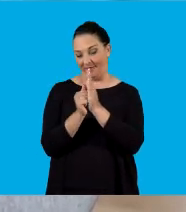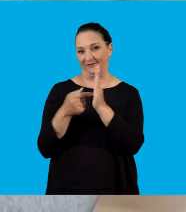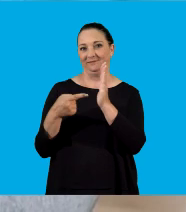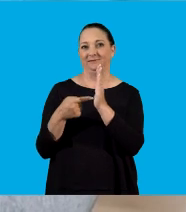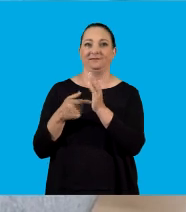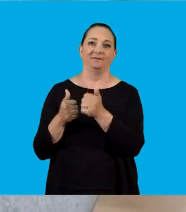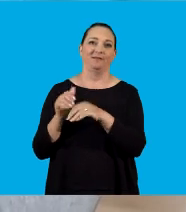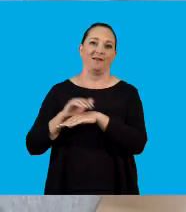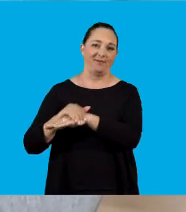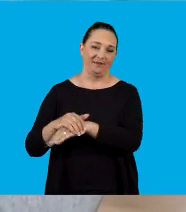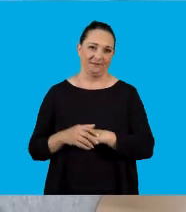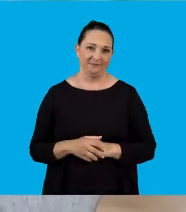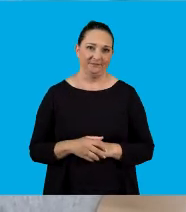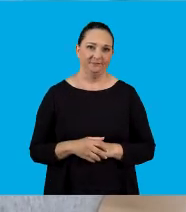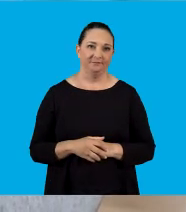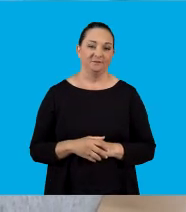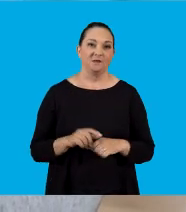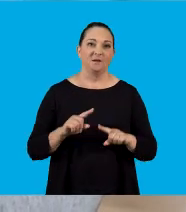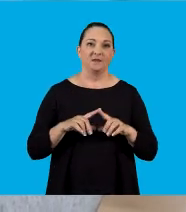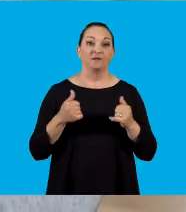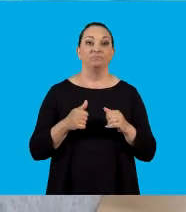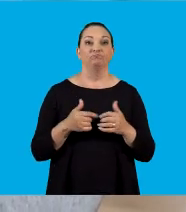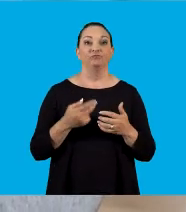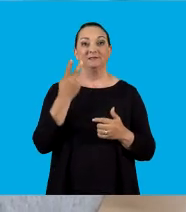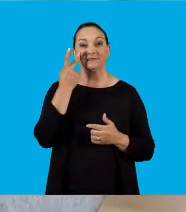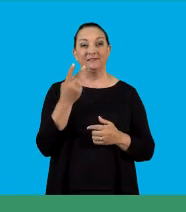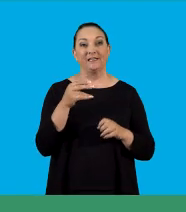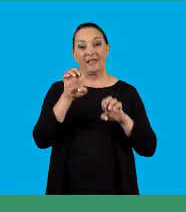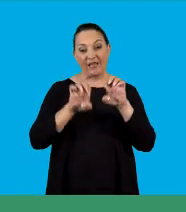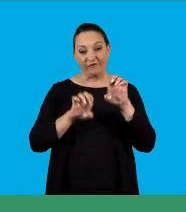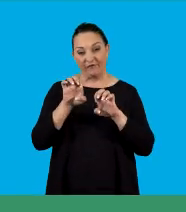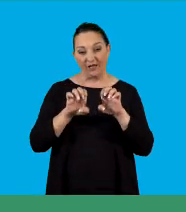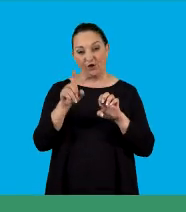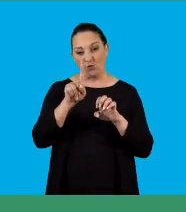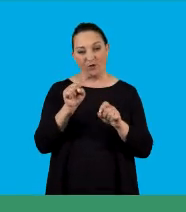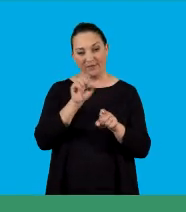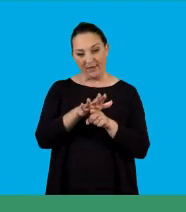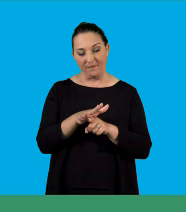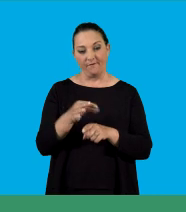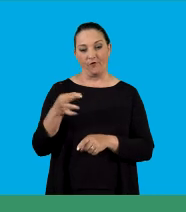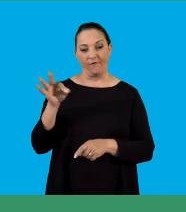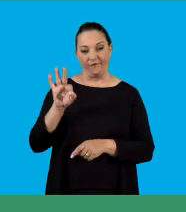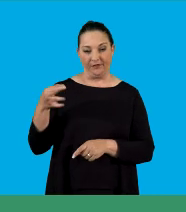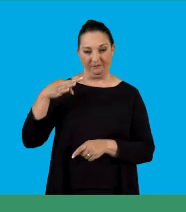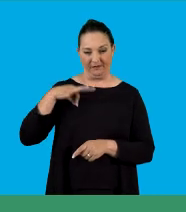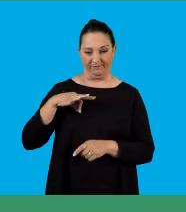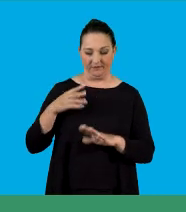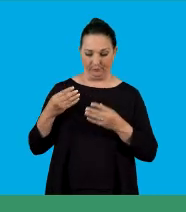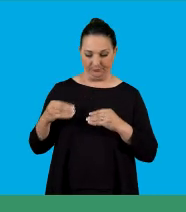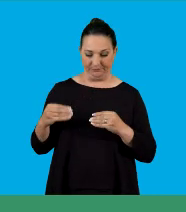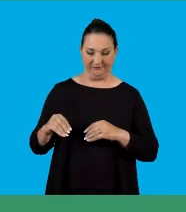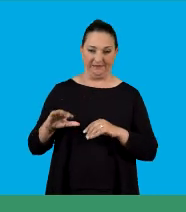All right, the second question says, evaluate the impact of fringe benefits on the